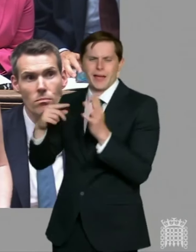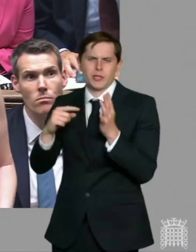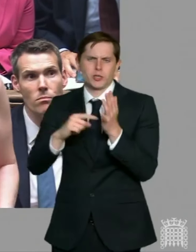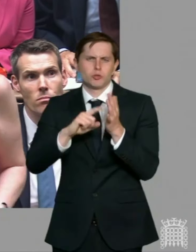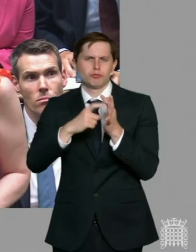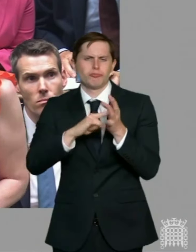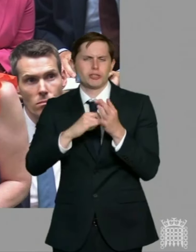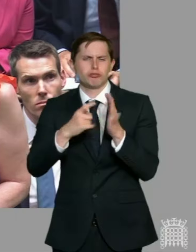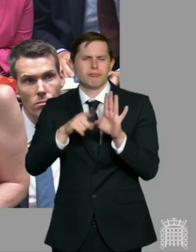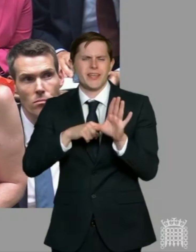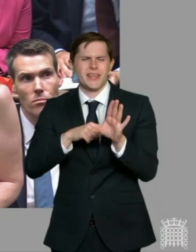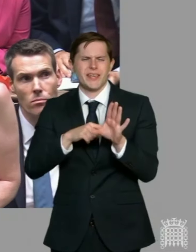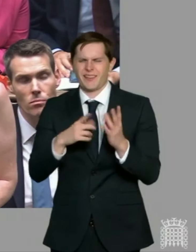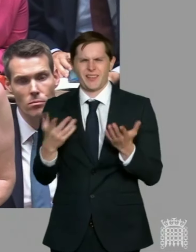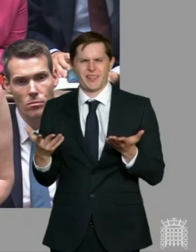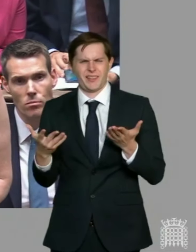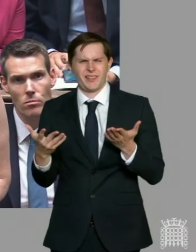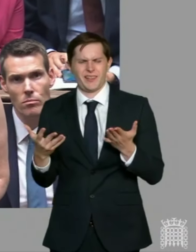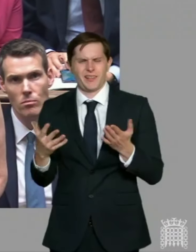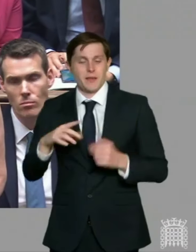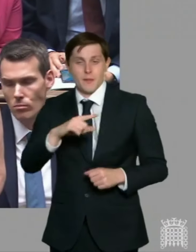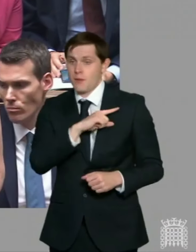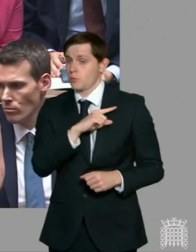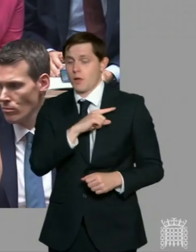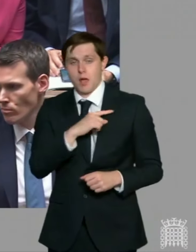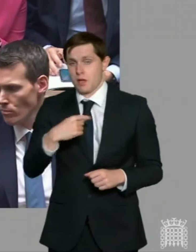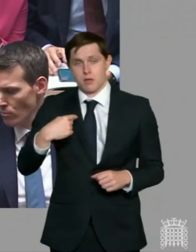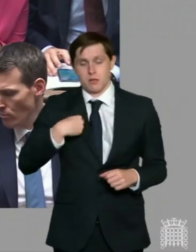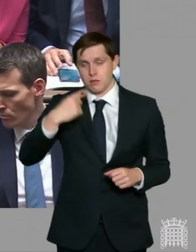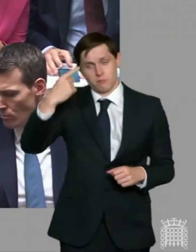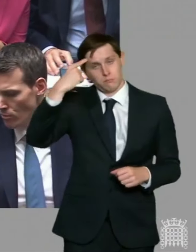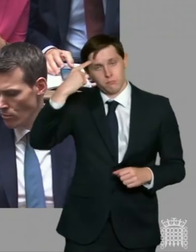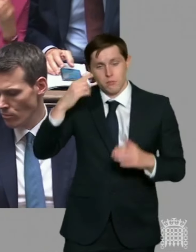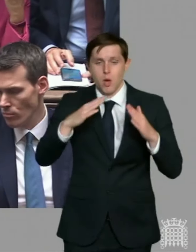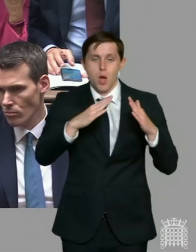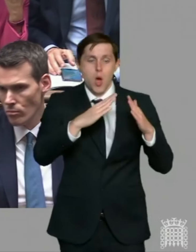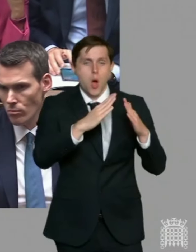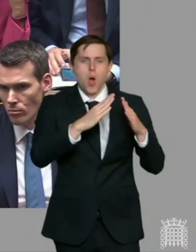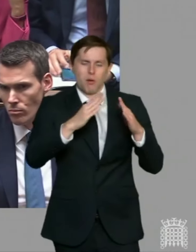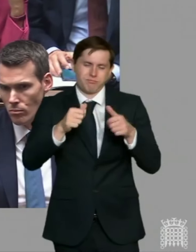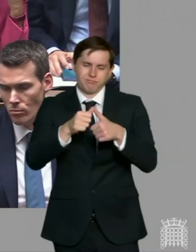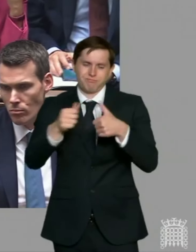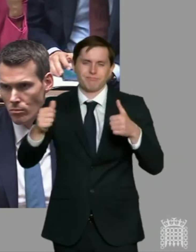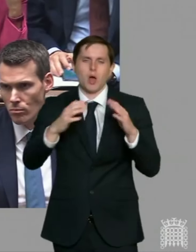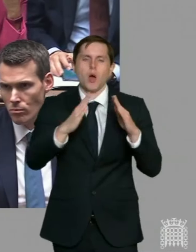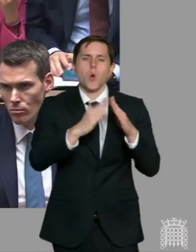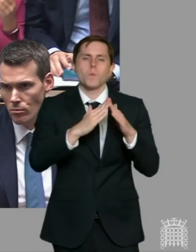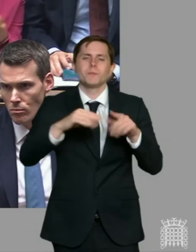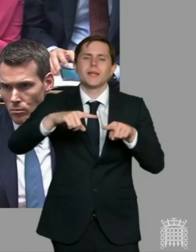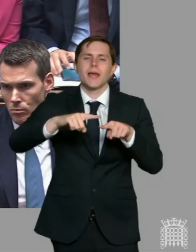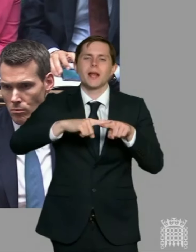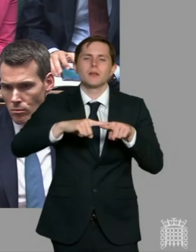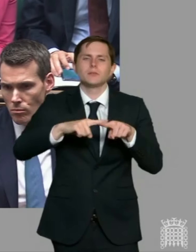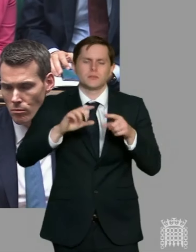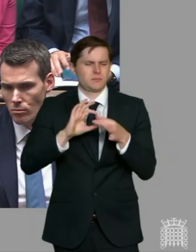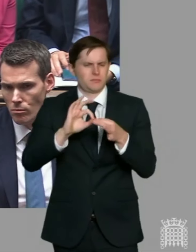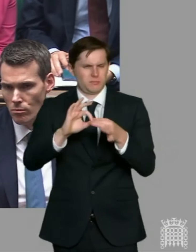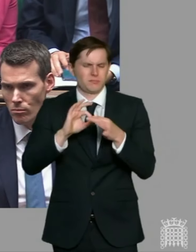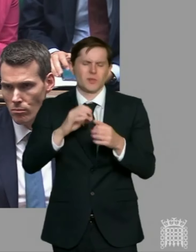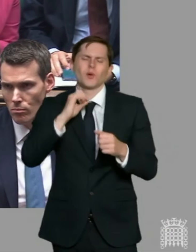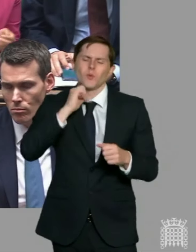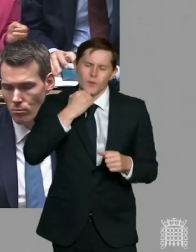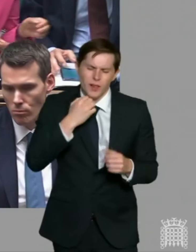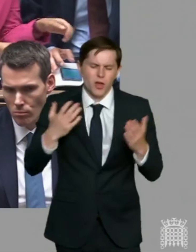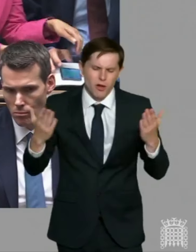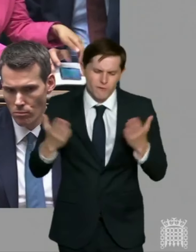Homes England to get the homes that we need. The party opposite... Just read it. You're supposed to be